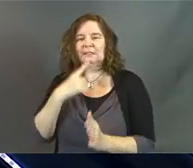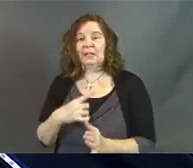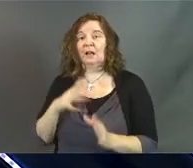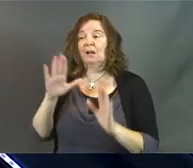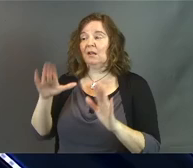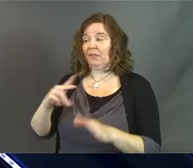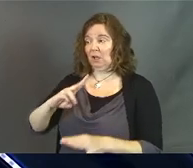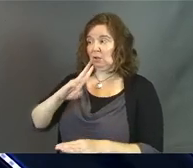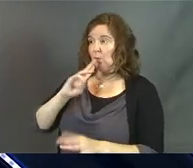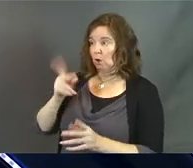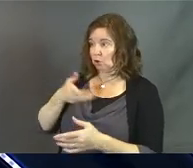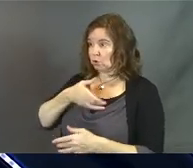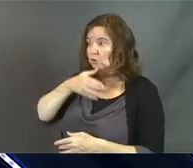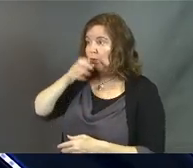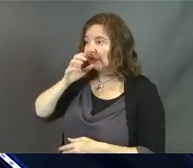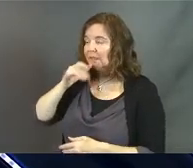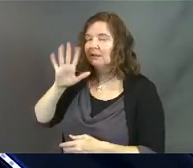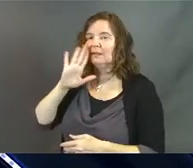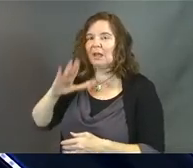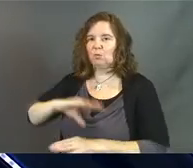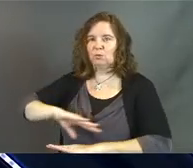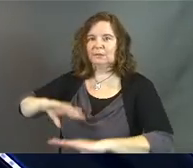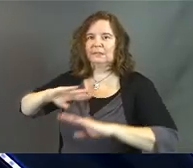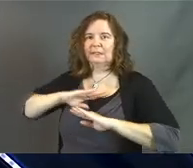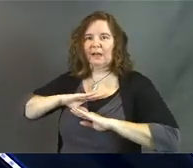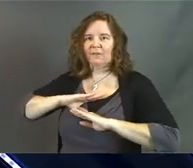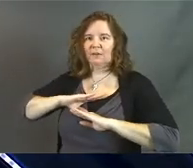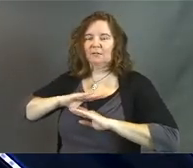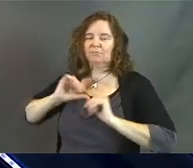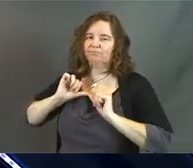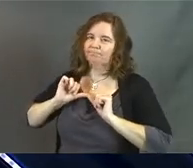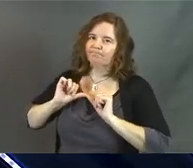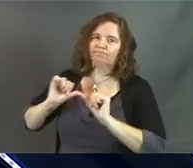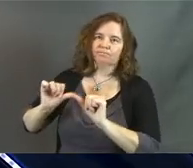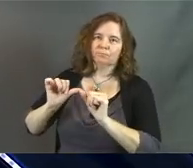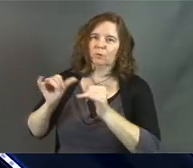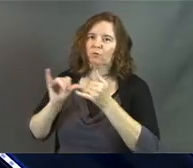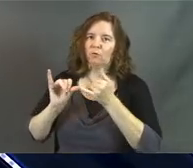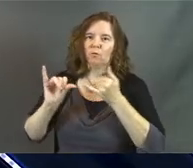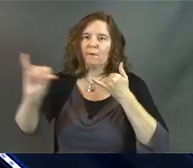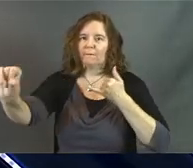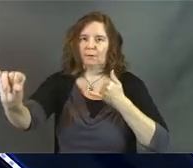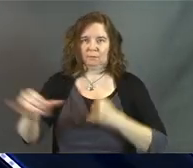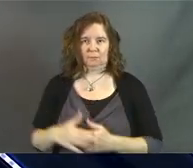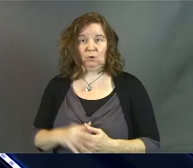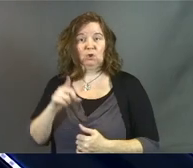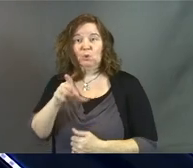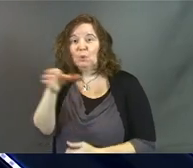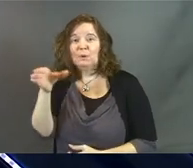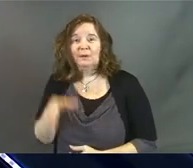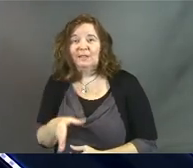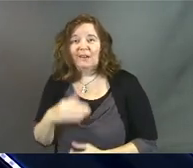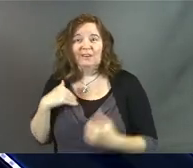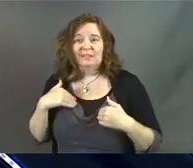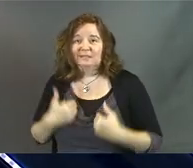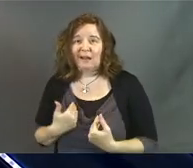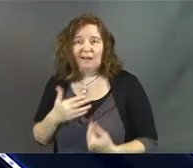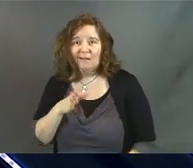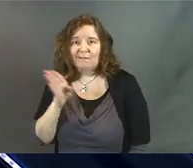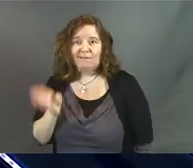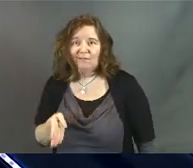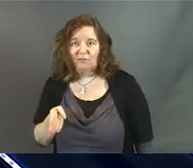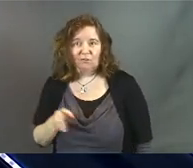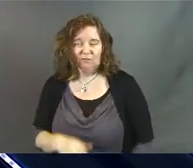there's a water that you can drink that will satisfy you eternally. You will never grow tired of